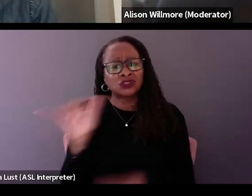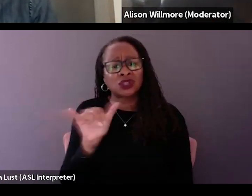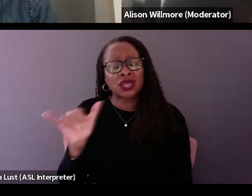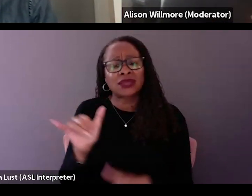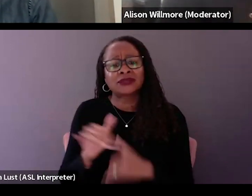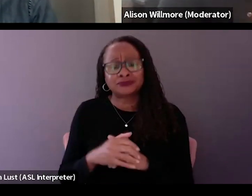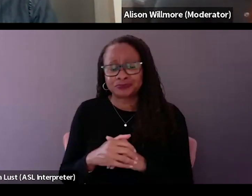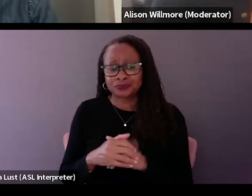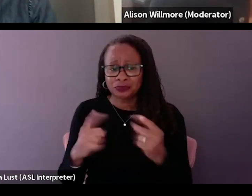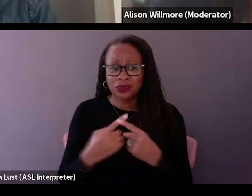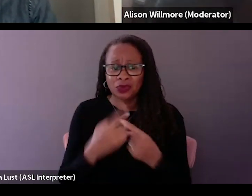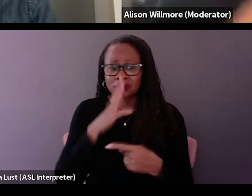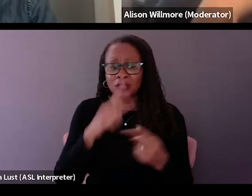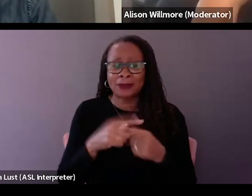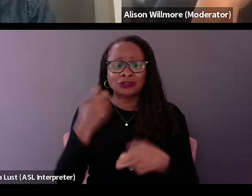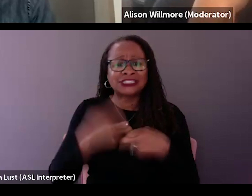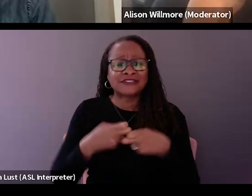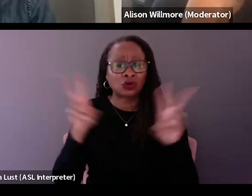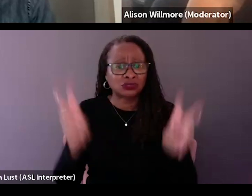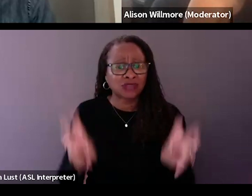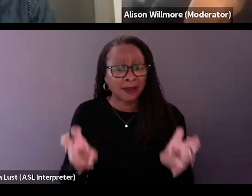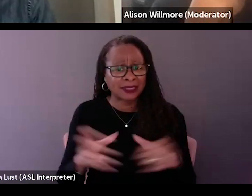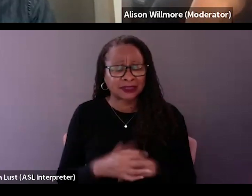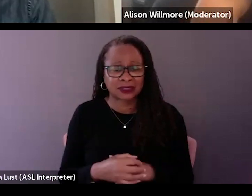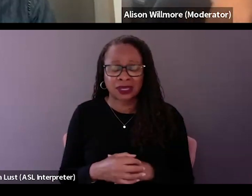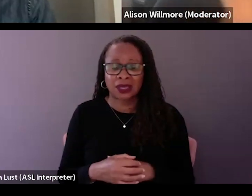they were figuring out as we go. I mean,